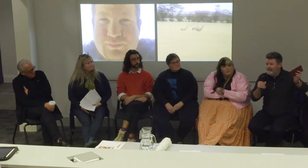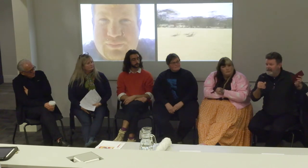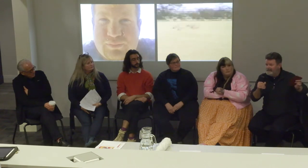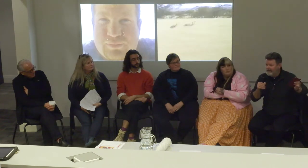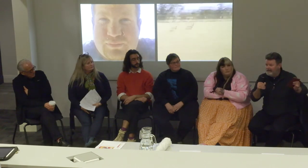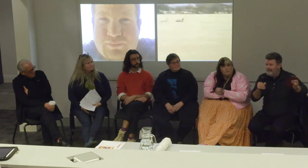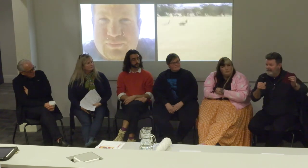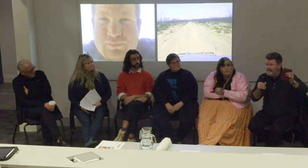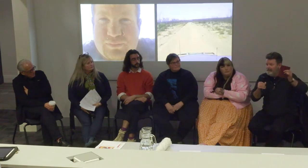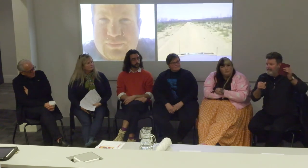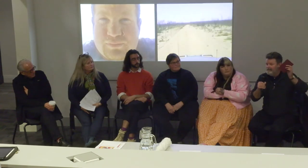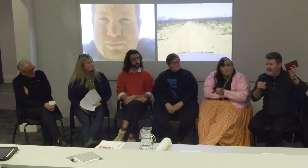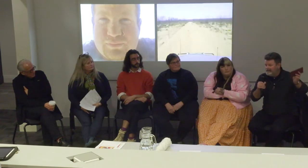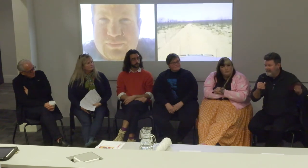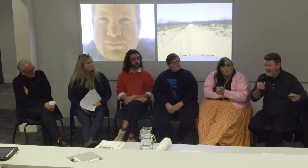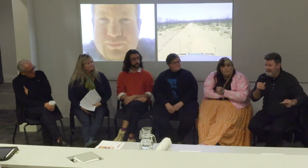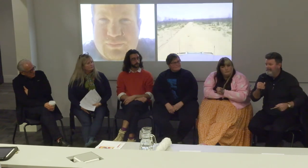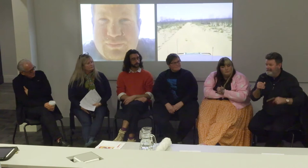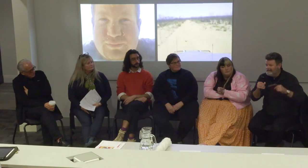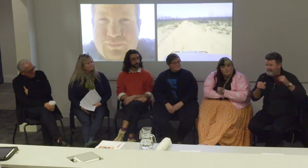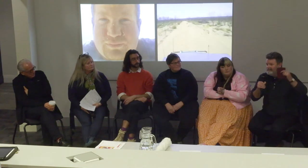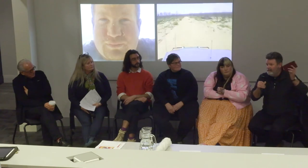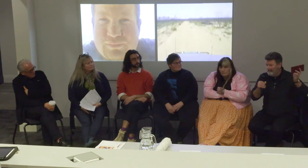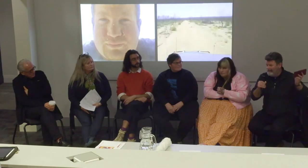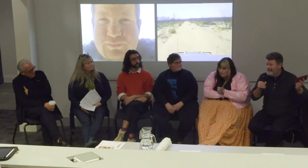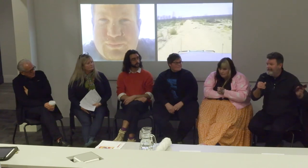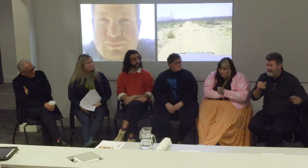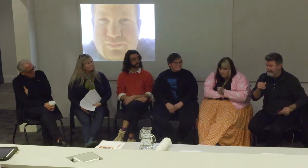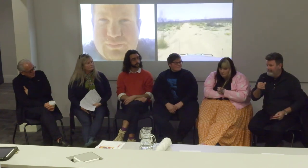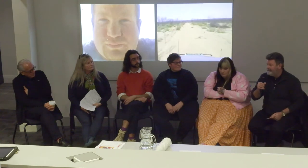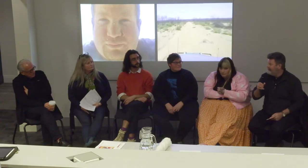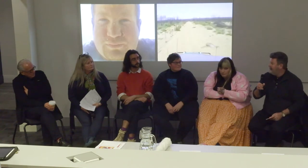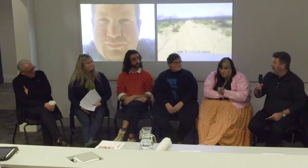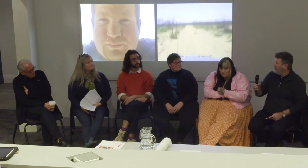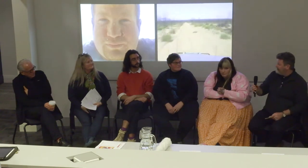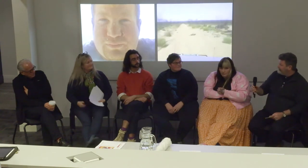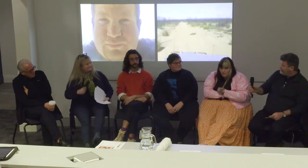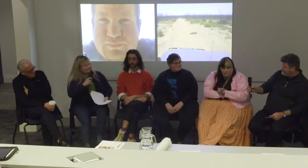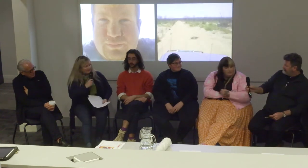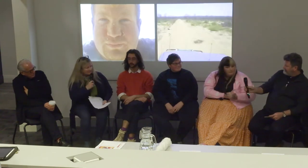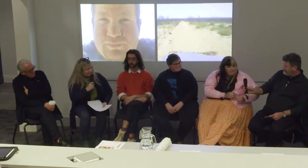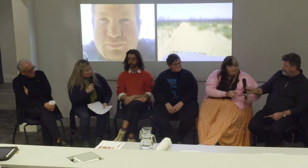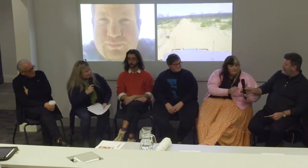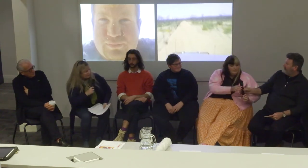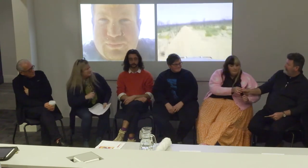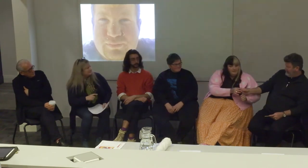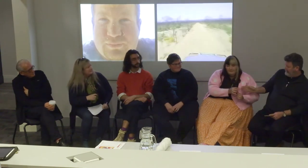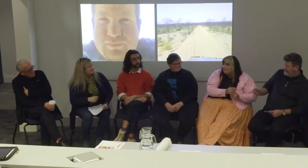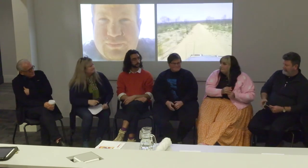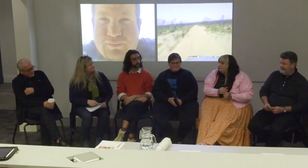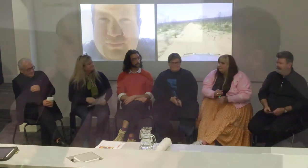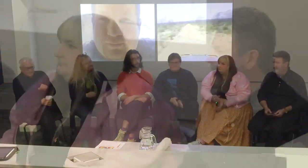it's almost like you've done something. There's some sort of healing. Thanks very much, Paul.